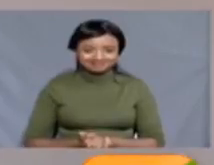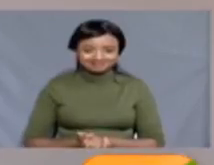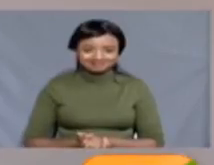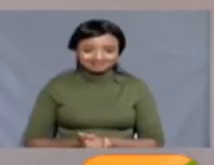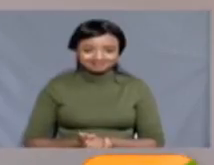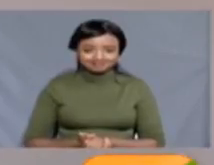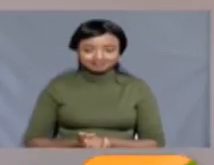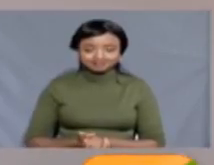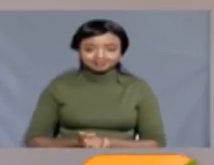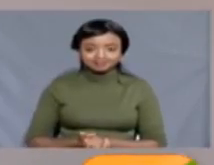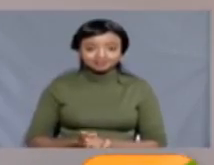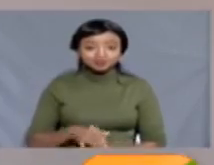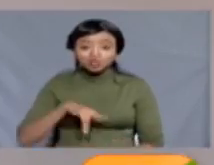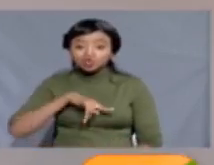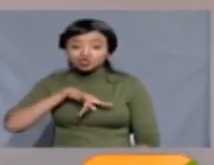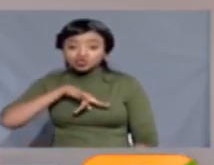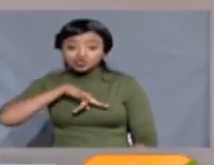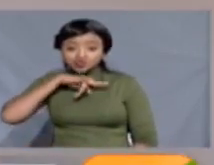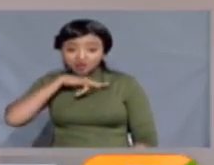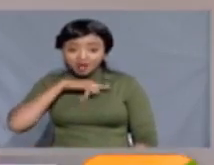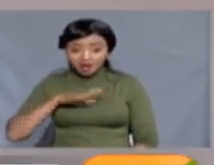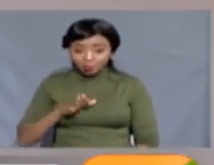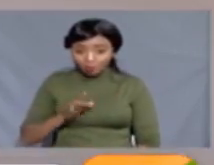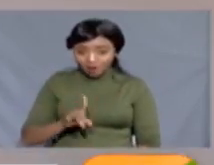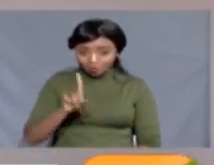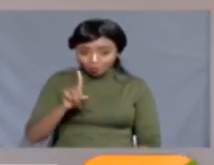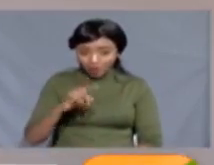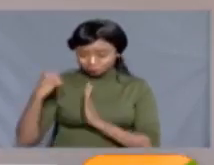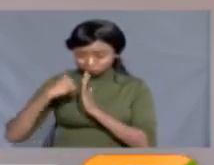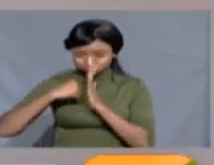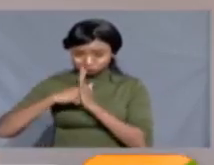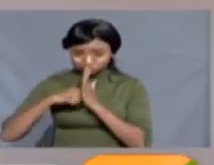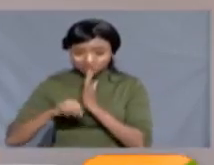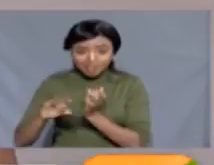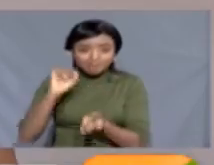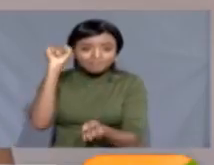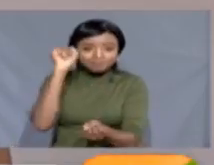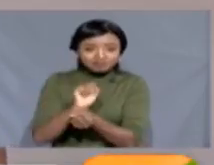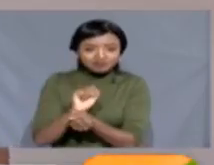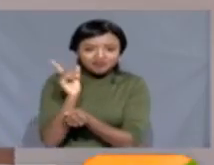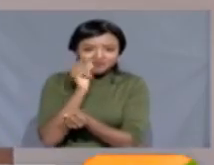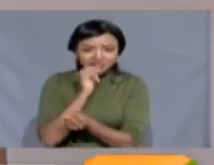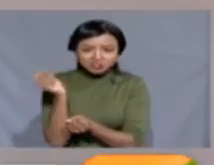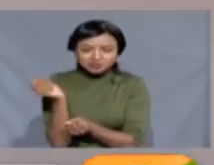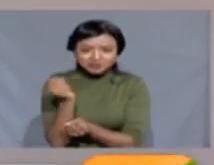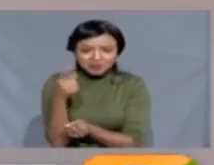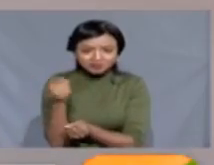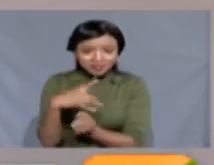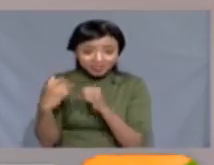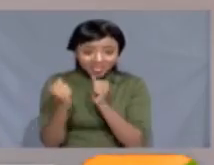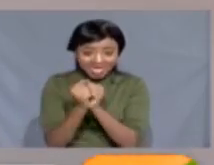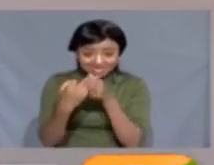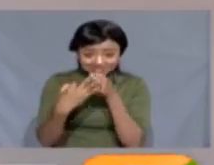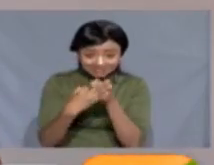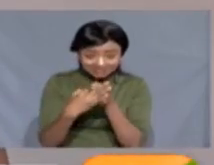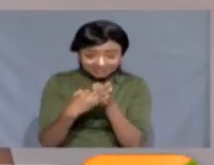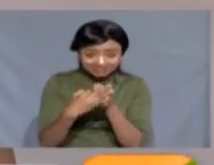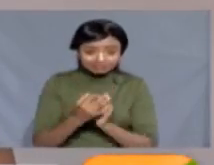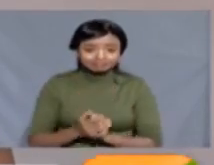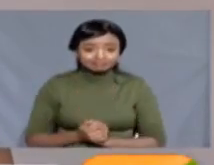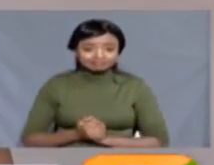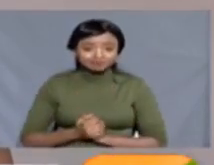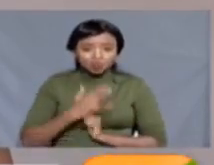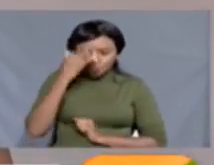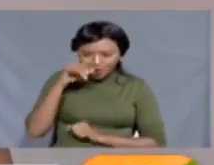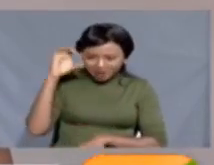Now, Ugandan human rights activist Stella Nyanzi has been jailed for 18 months by a Ugandan court after she was